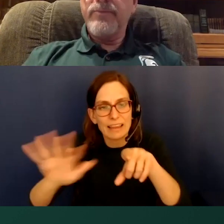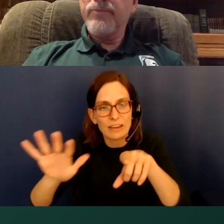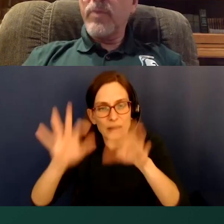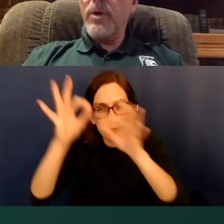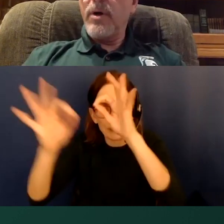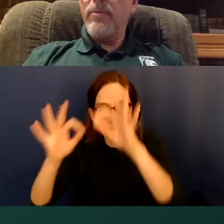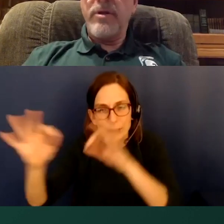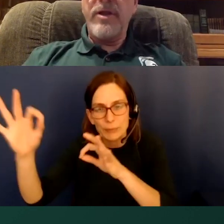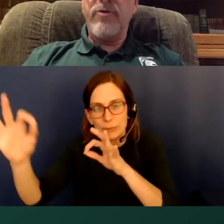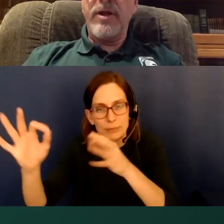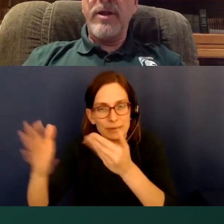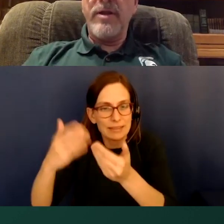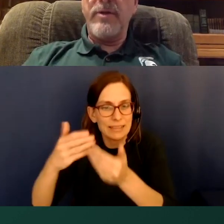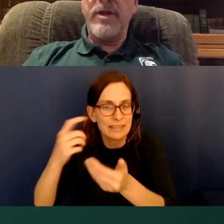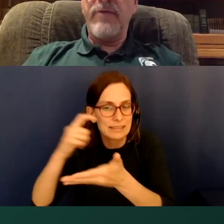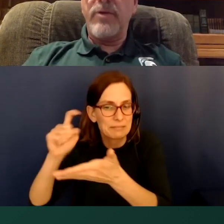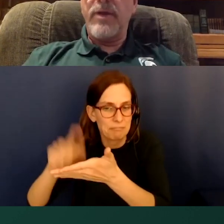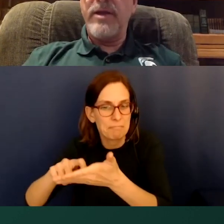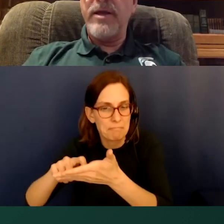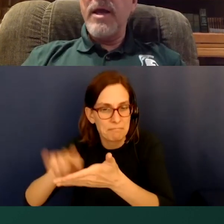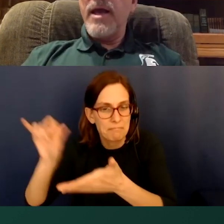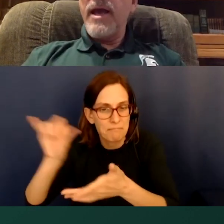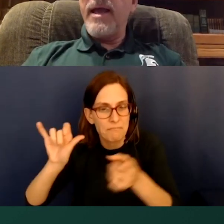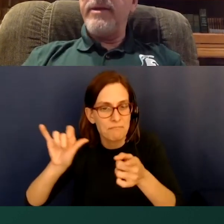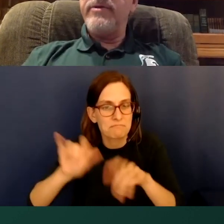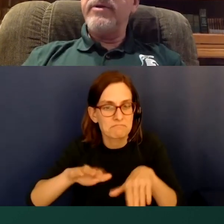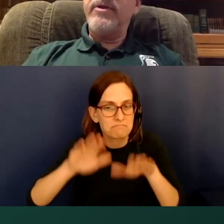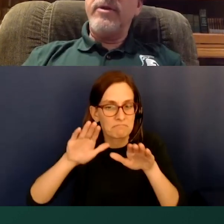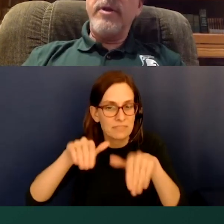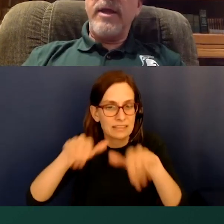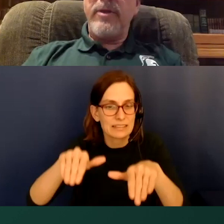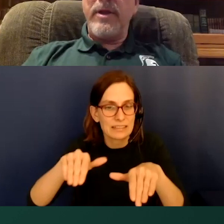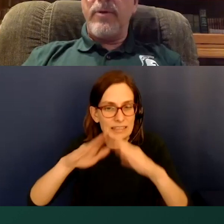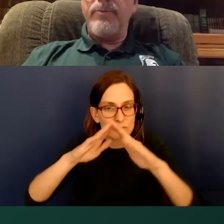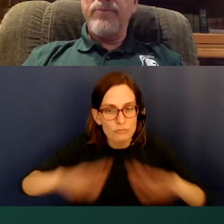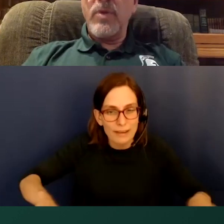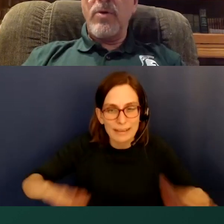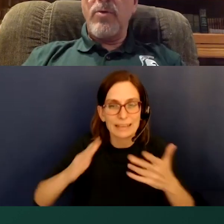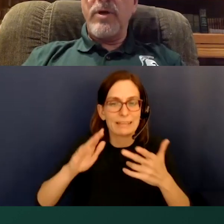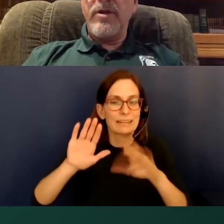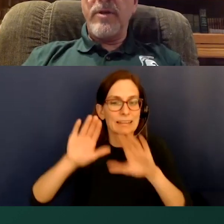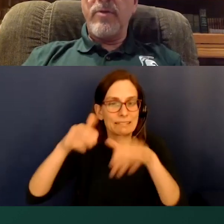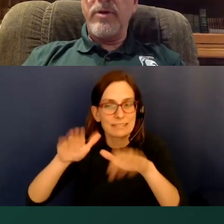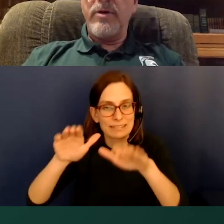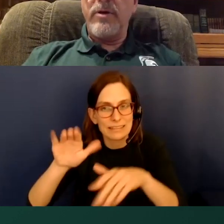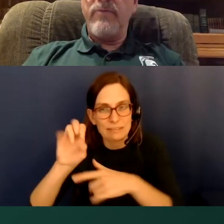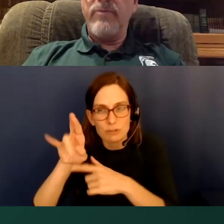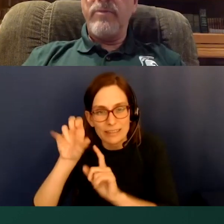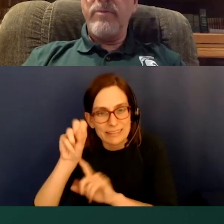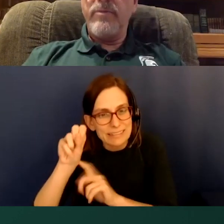spots. So Sea of Crises and the Sea of Serenity, and the oh, what is this